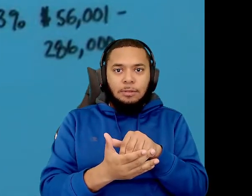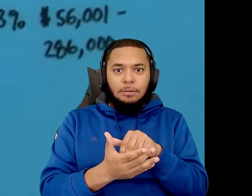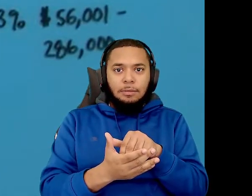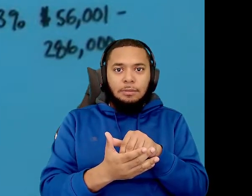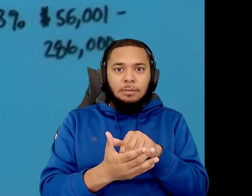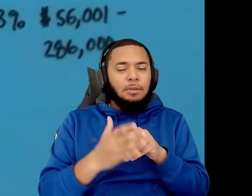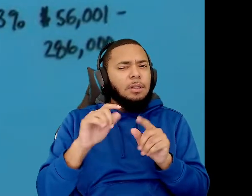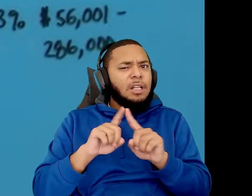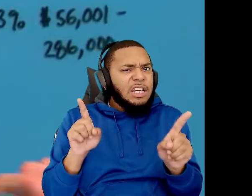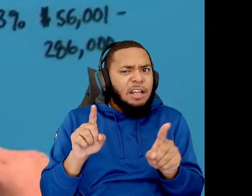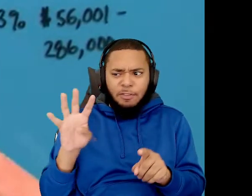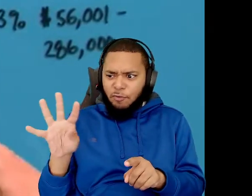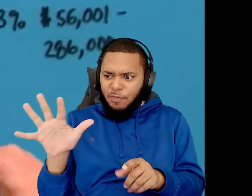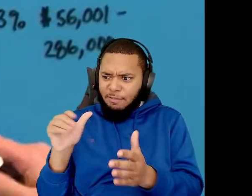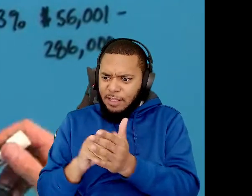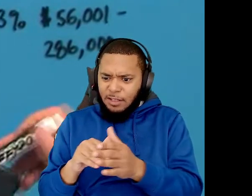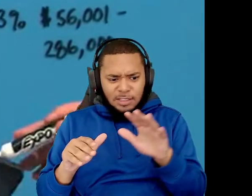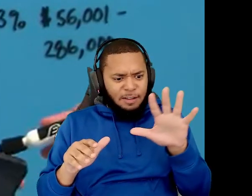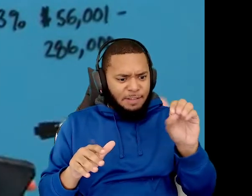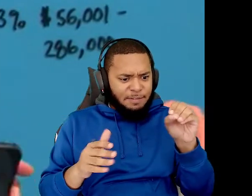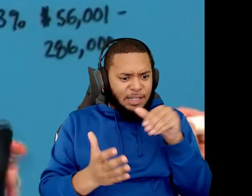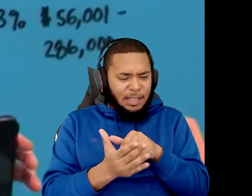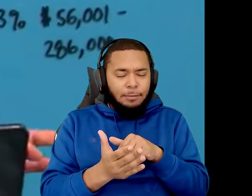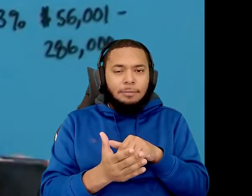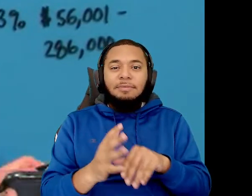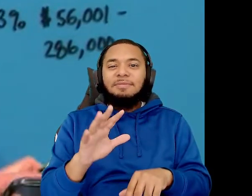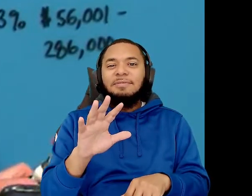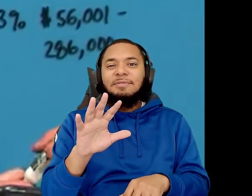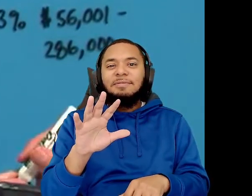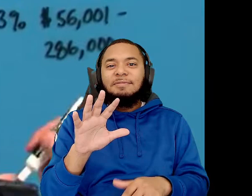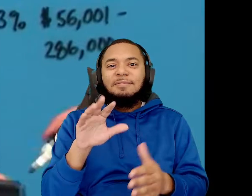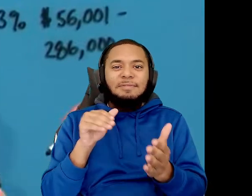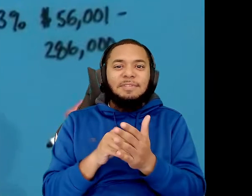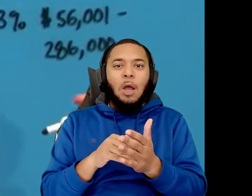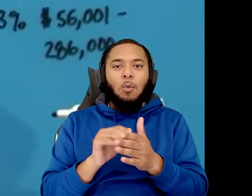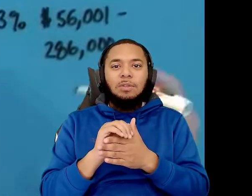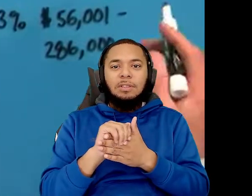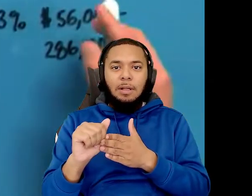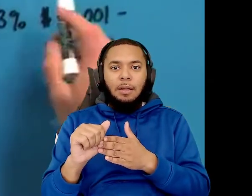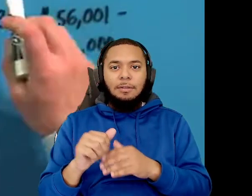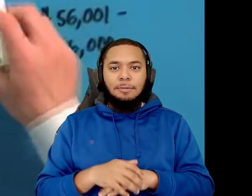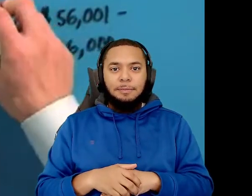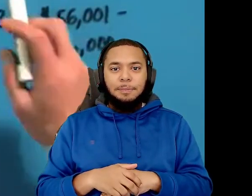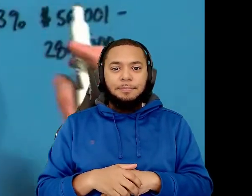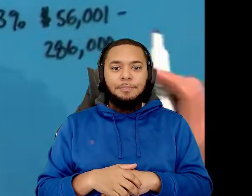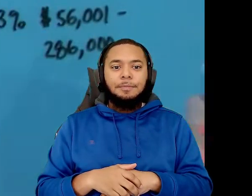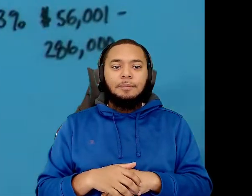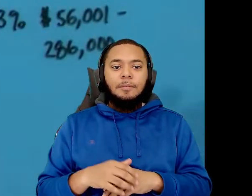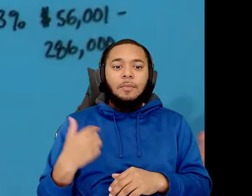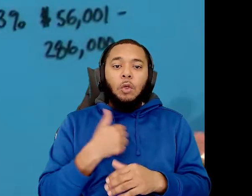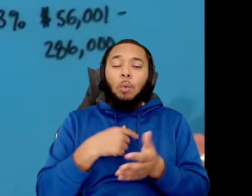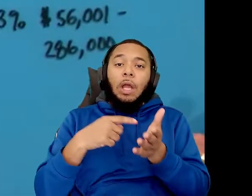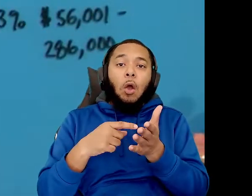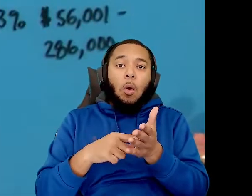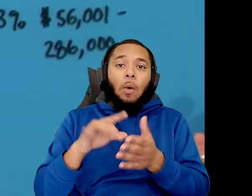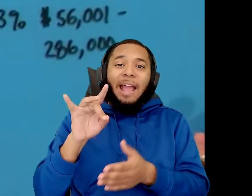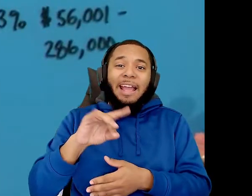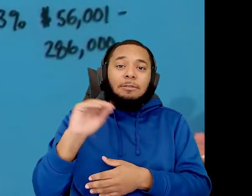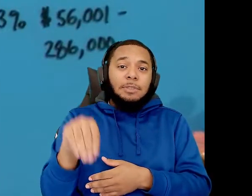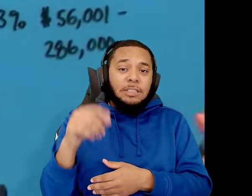What's the difference between those? It's $5,000. So we're going to owe 8%